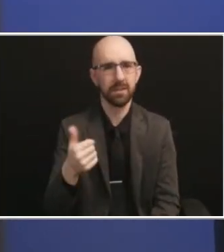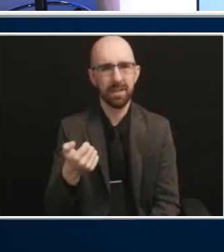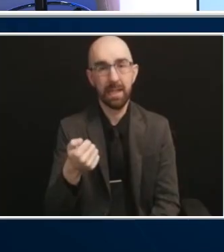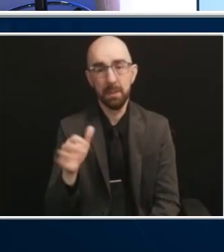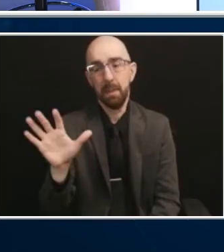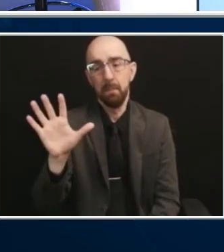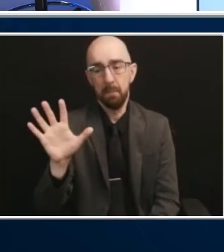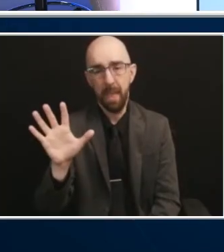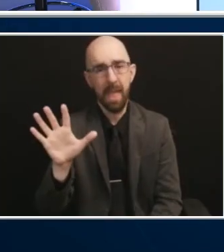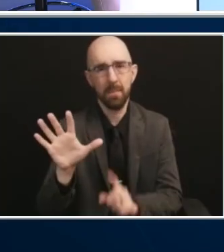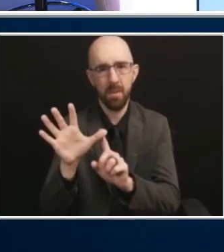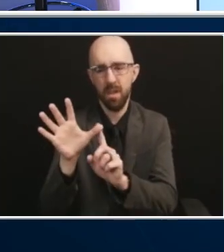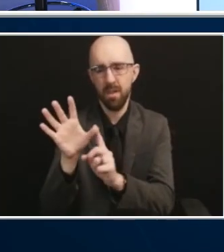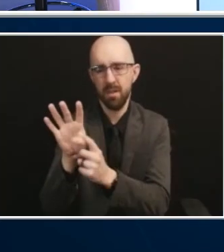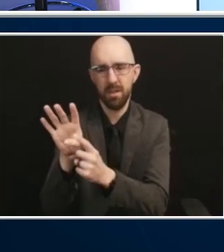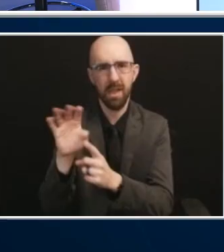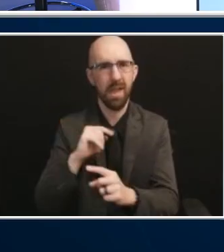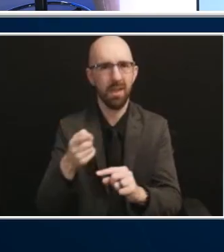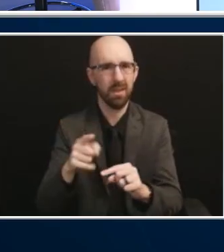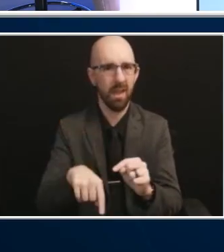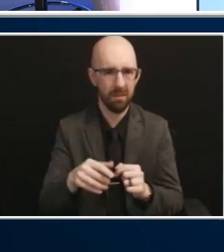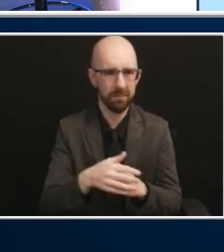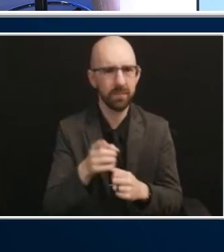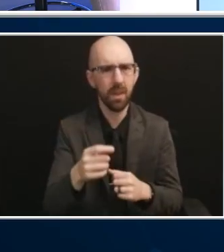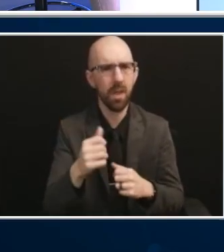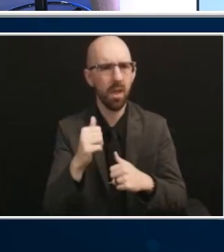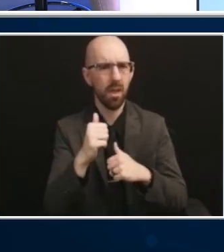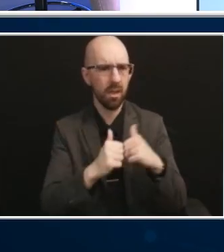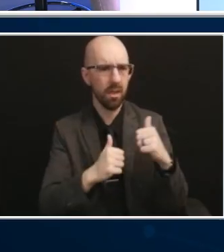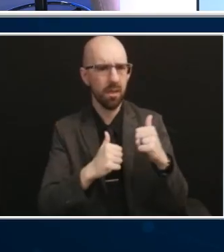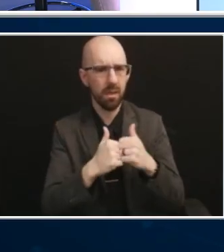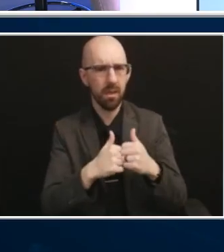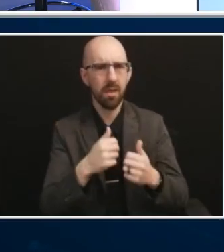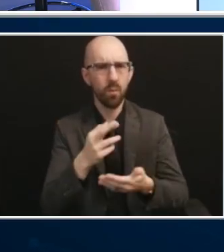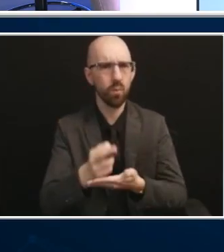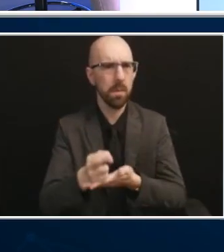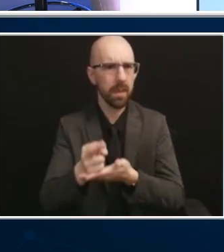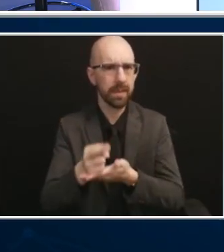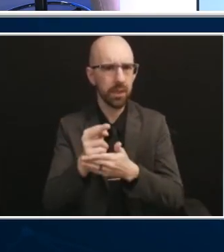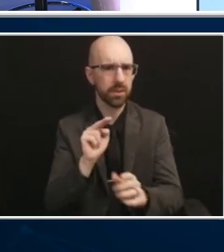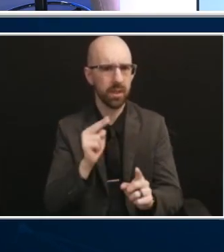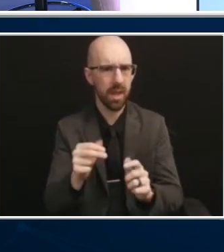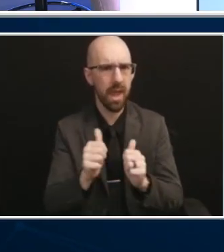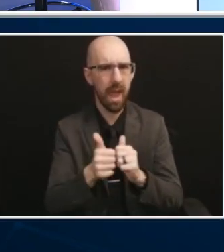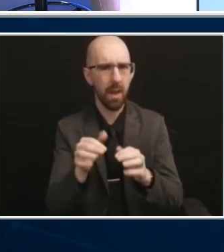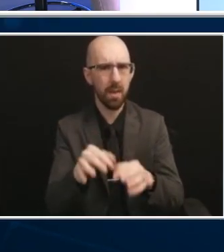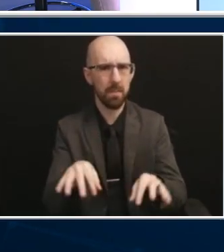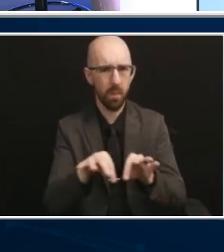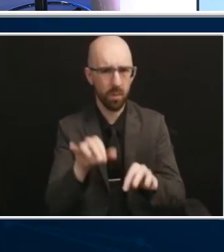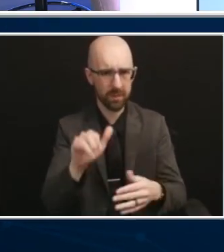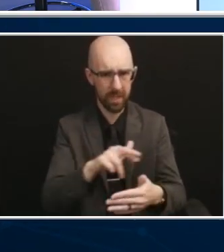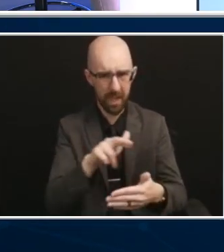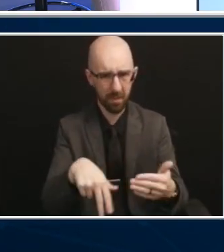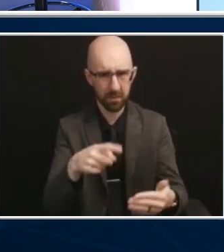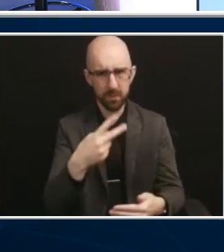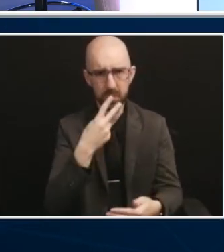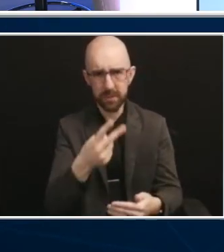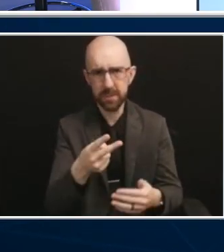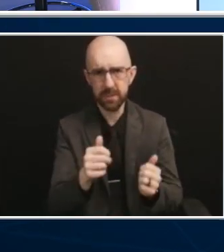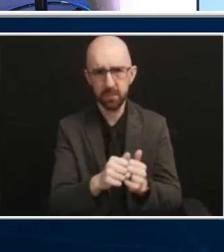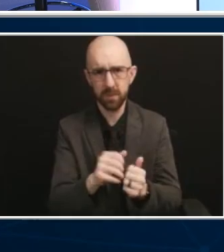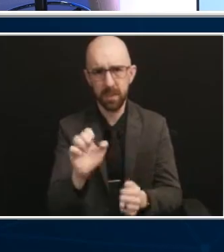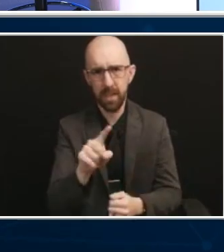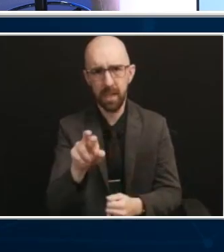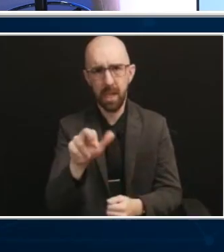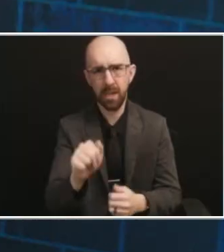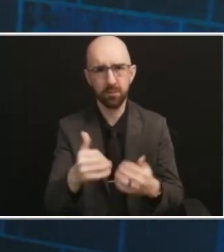interesting. So, and from a reconstructive and rehabilitation standpoint, how significant is the outcome that you're seeing, though, in Ezra right now?